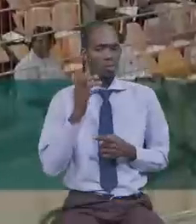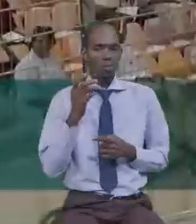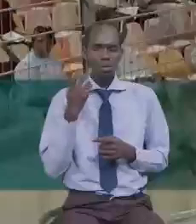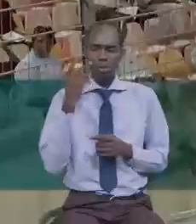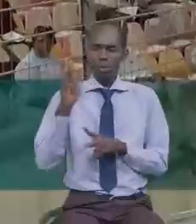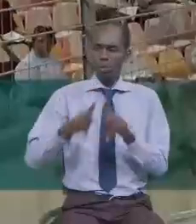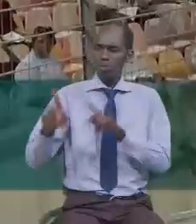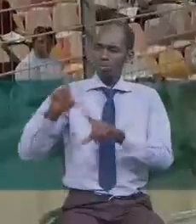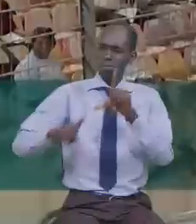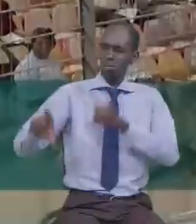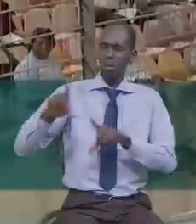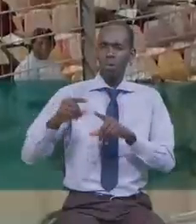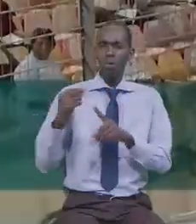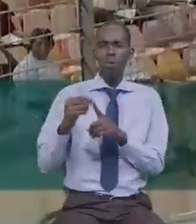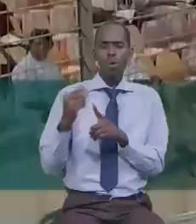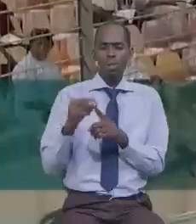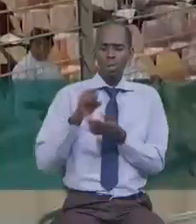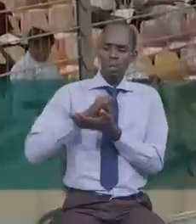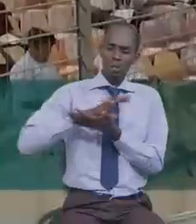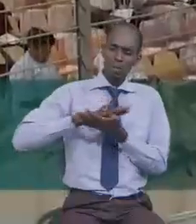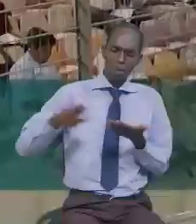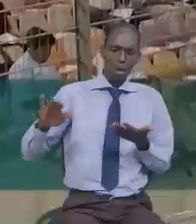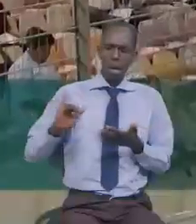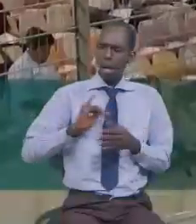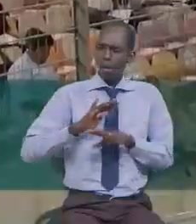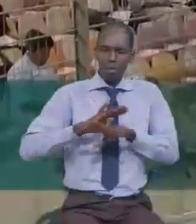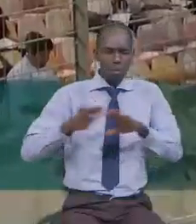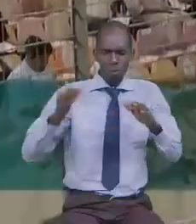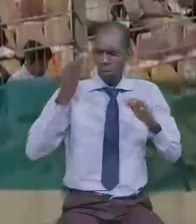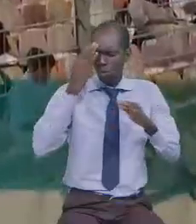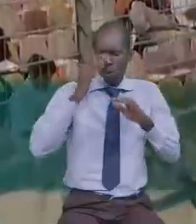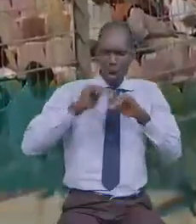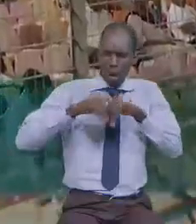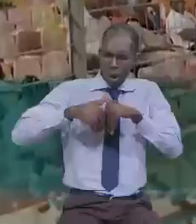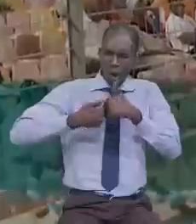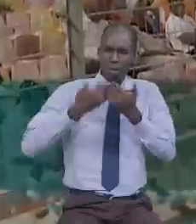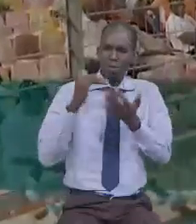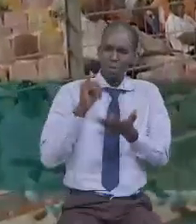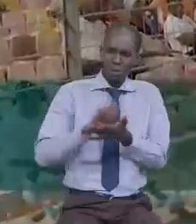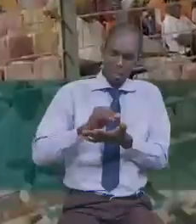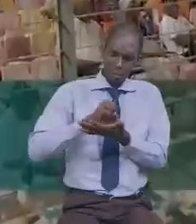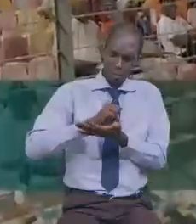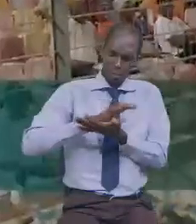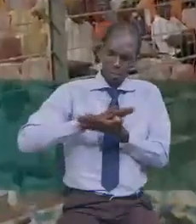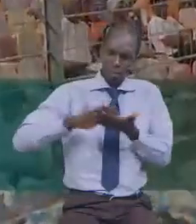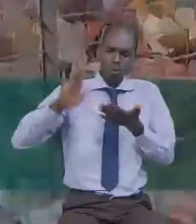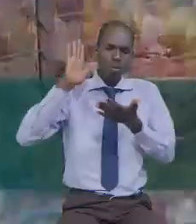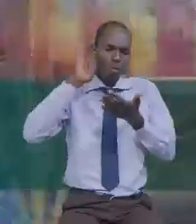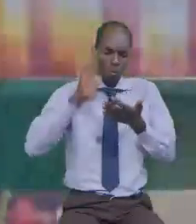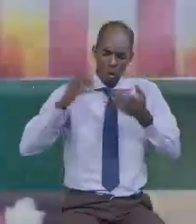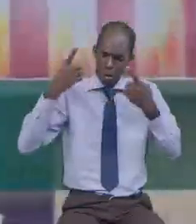sanctification, I don't know how that will happen in my life. Maybe